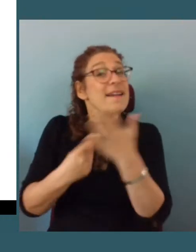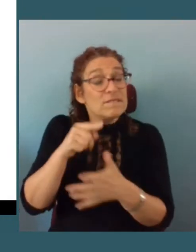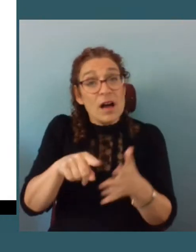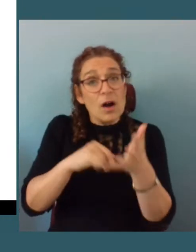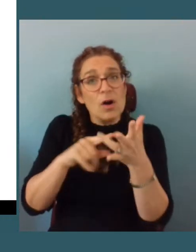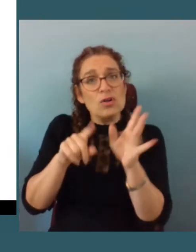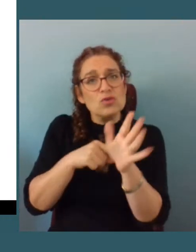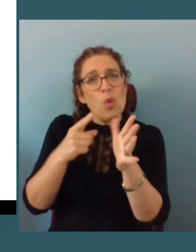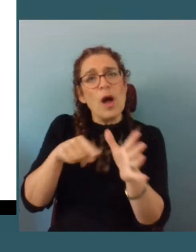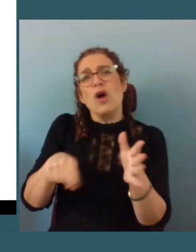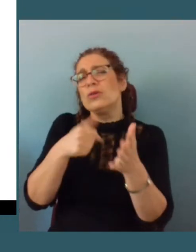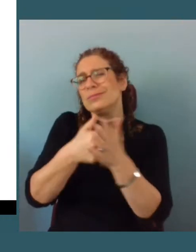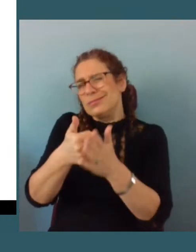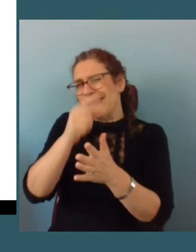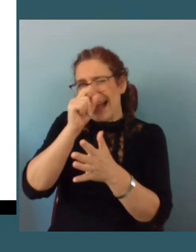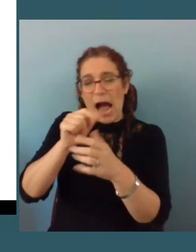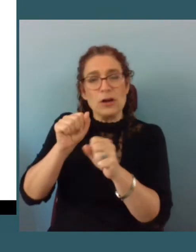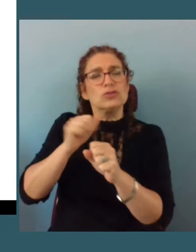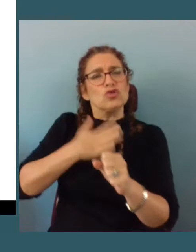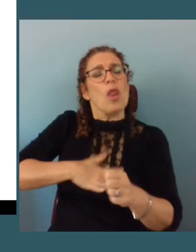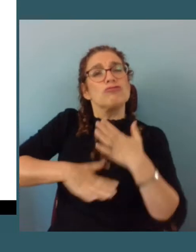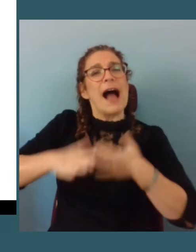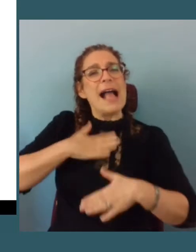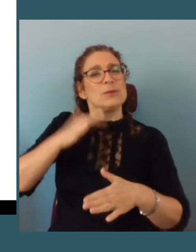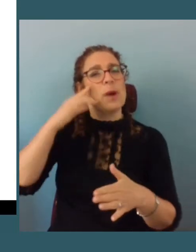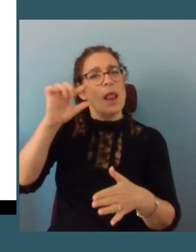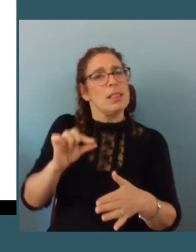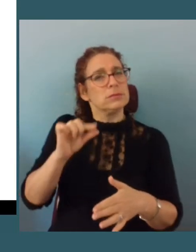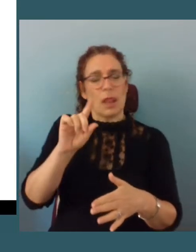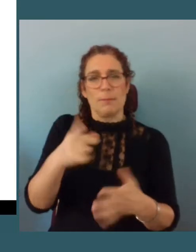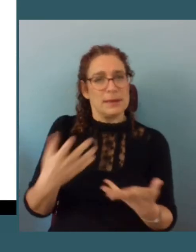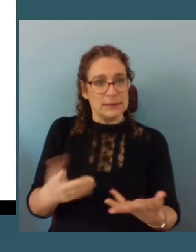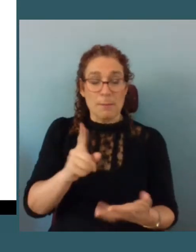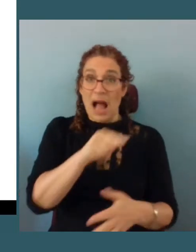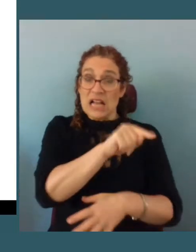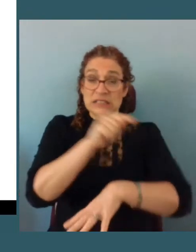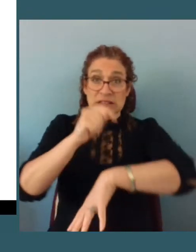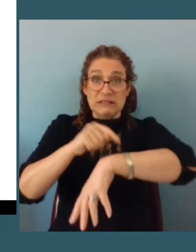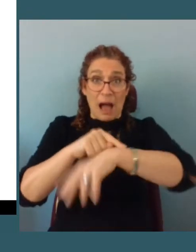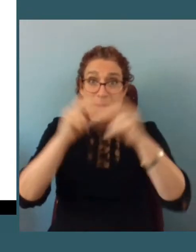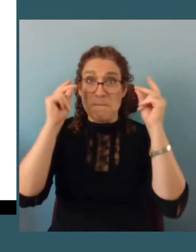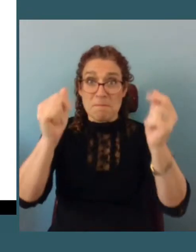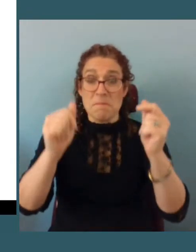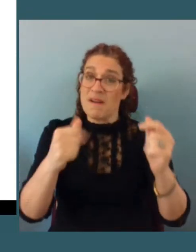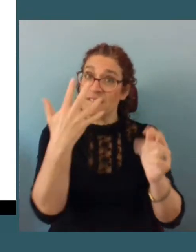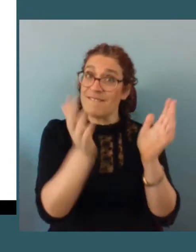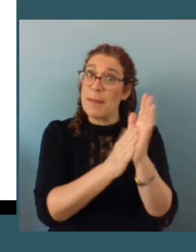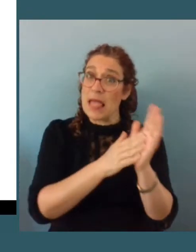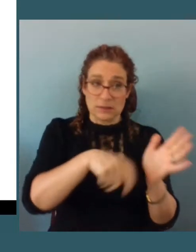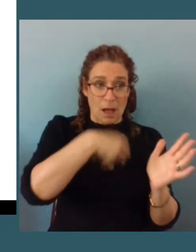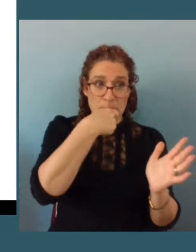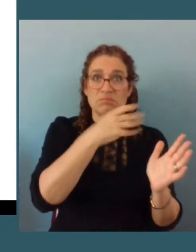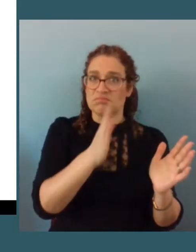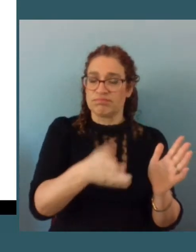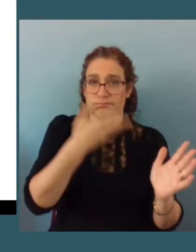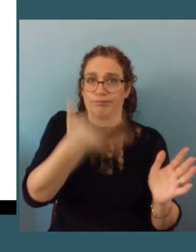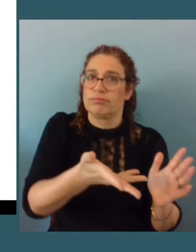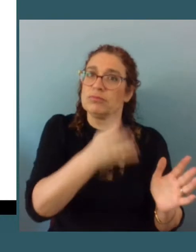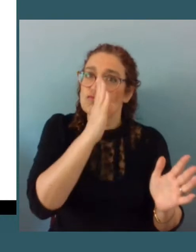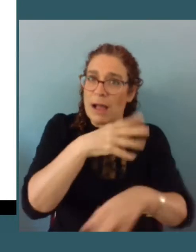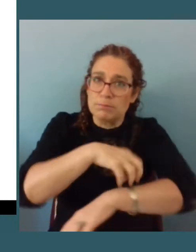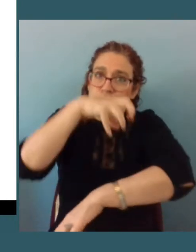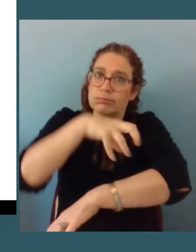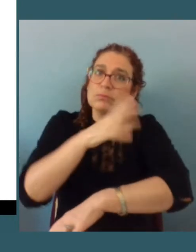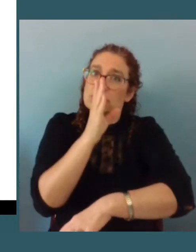Not always, but often. I think the timing was quite quick, within 5 minutes. It was sort of at first exposure.